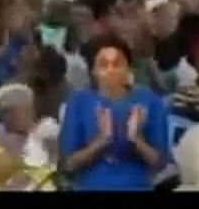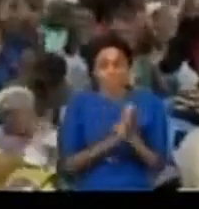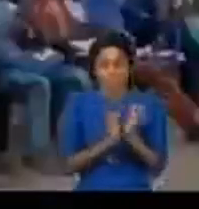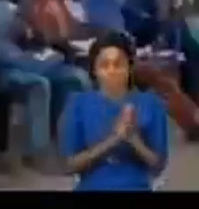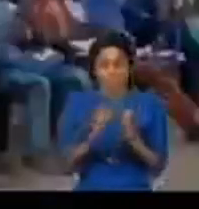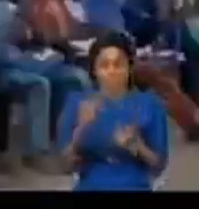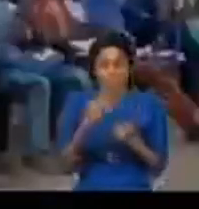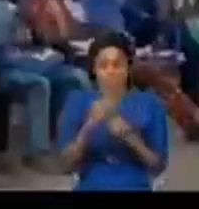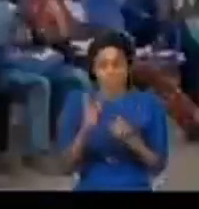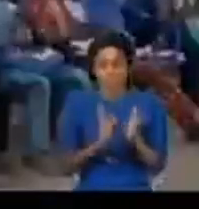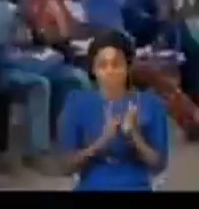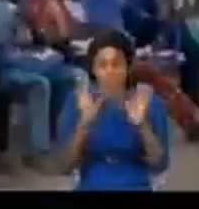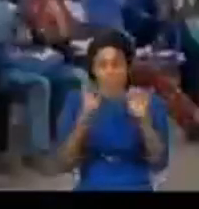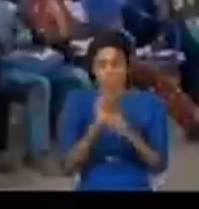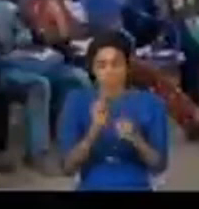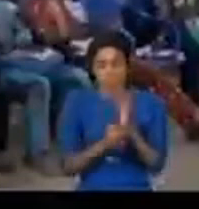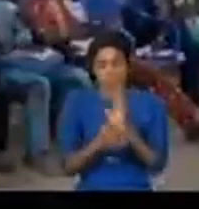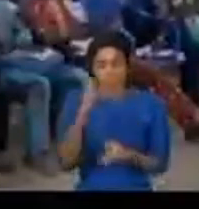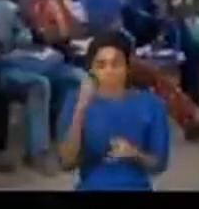name.